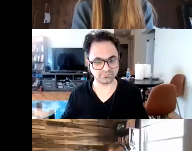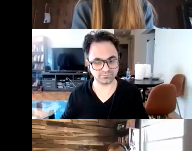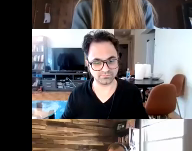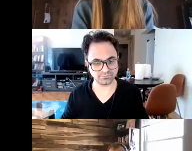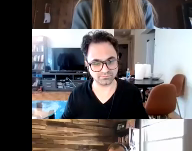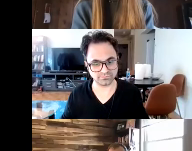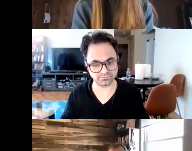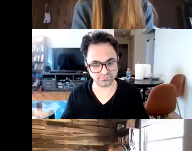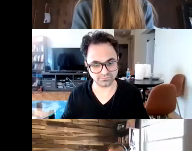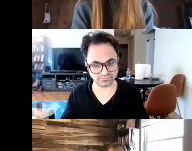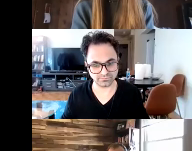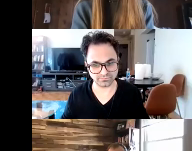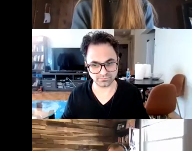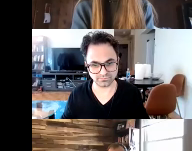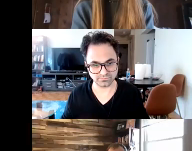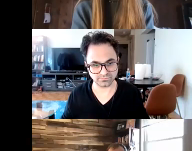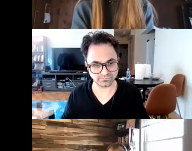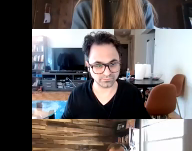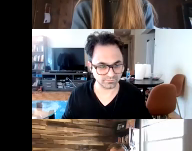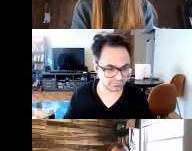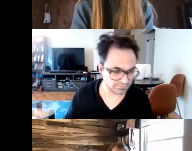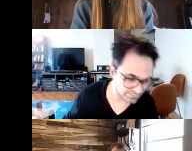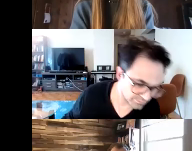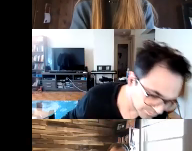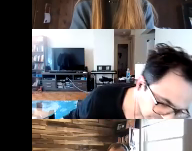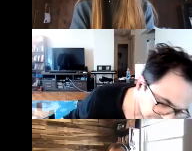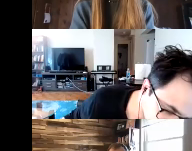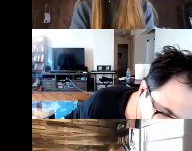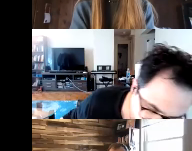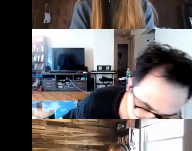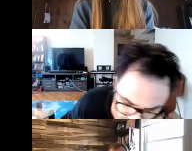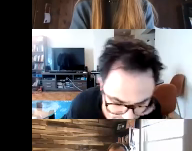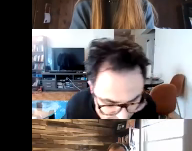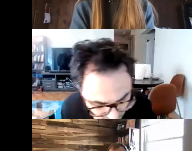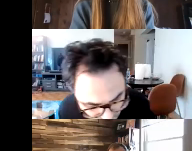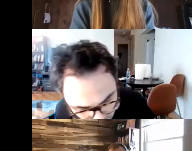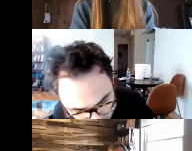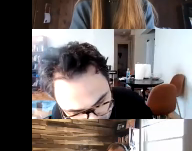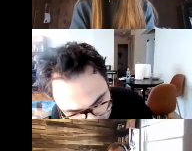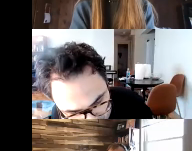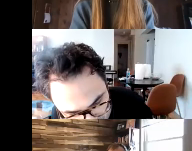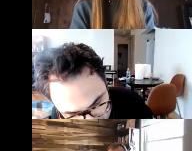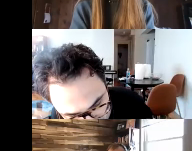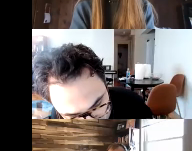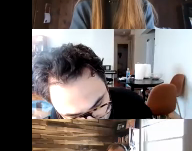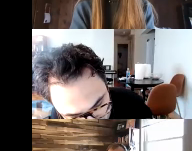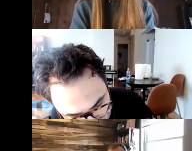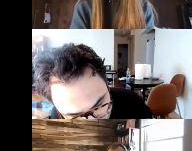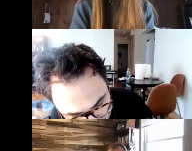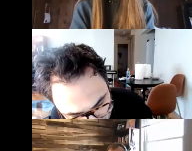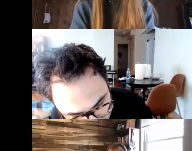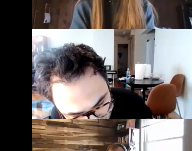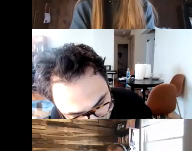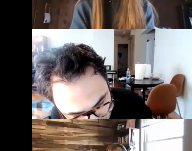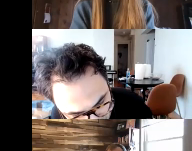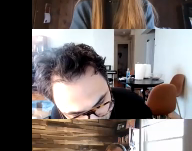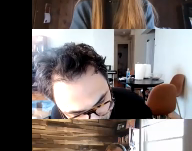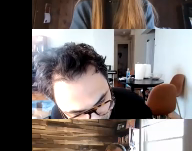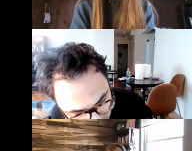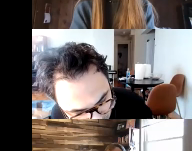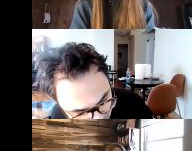Moseley Biomedical Research Centre for Mental Health. And apart from being a complete mouthful, that won't mean anything to anybody, except